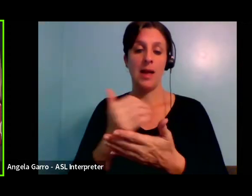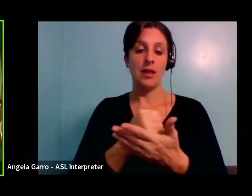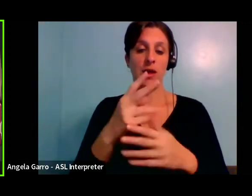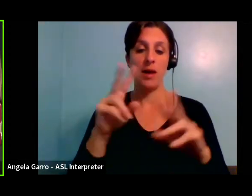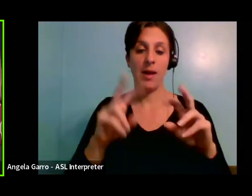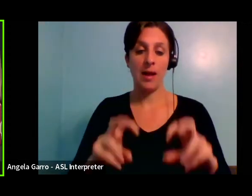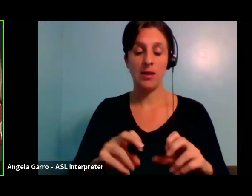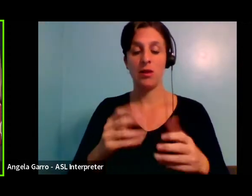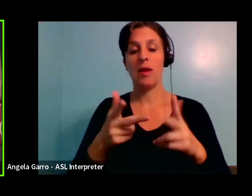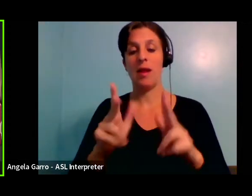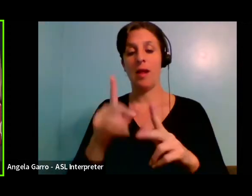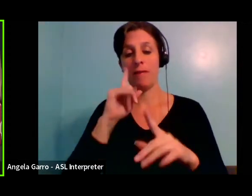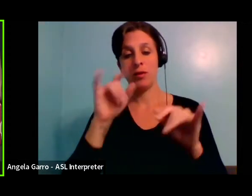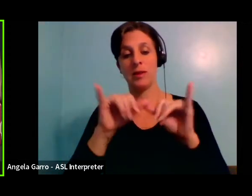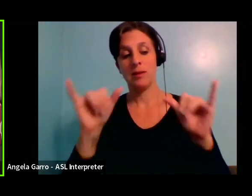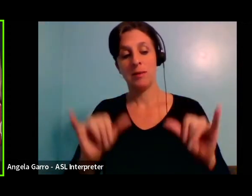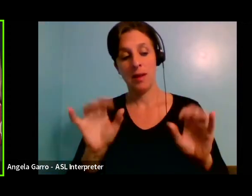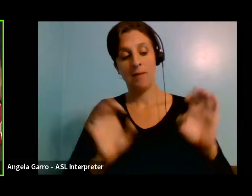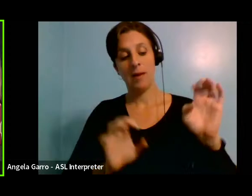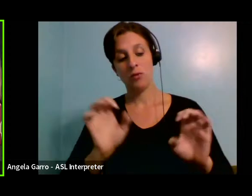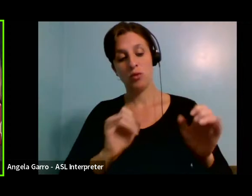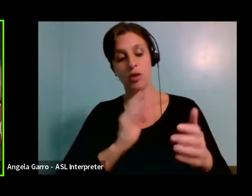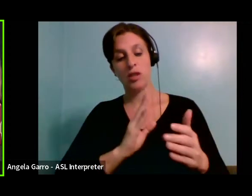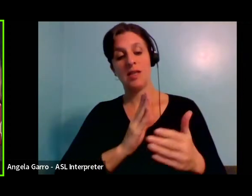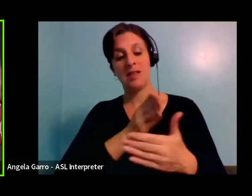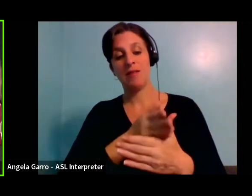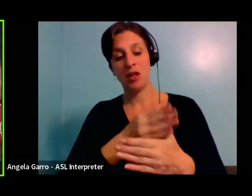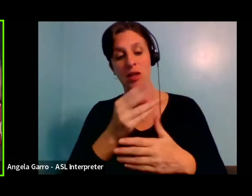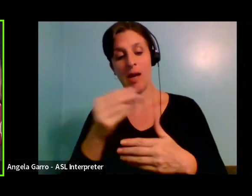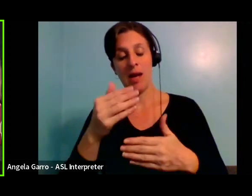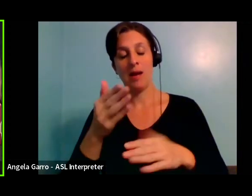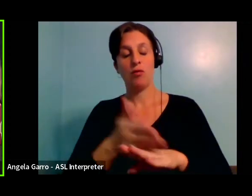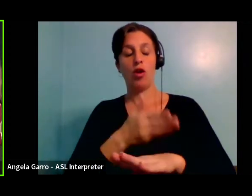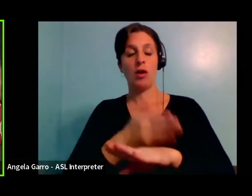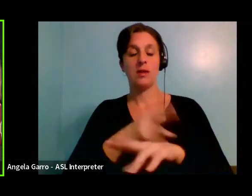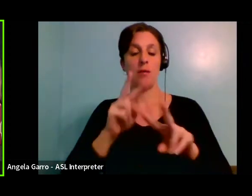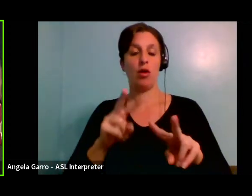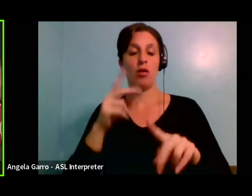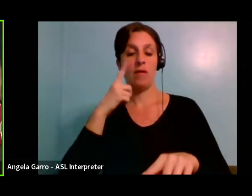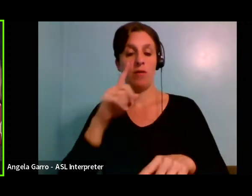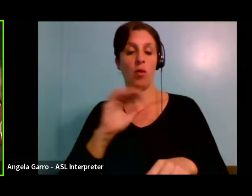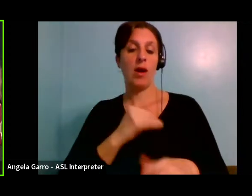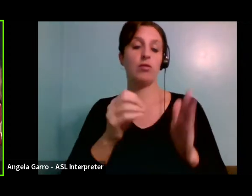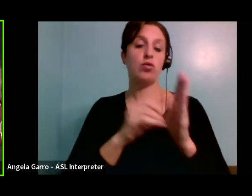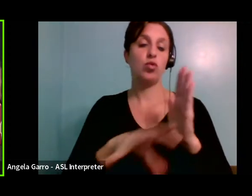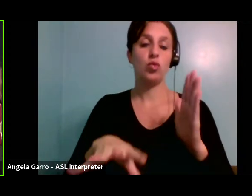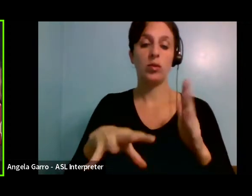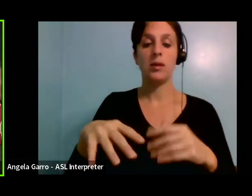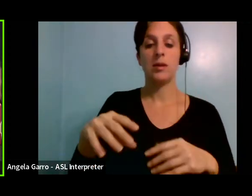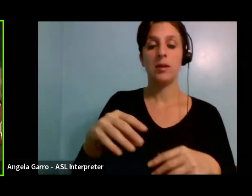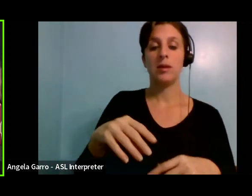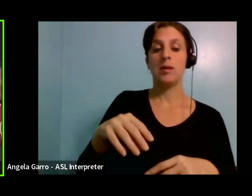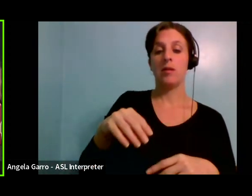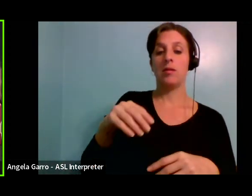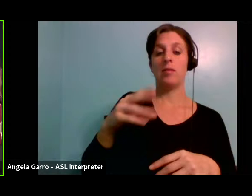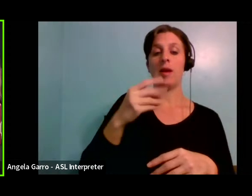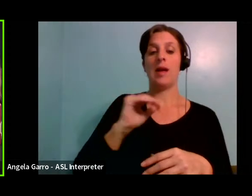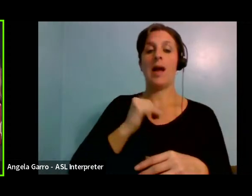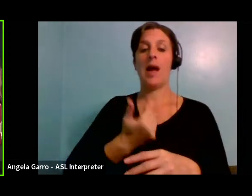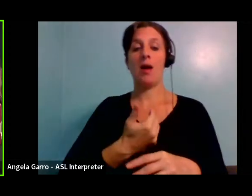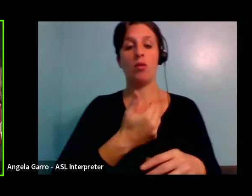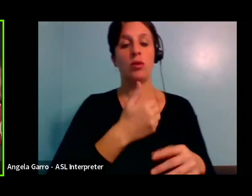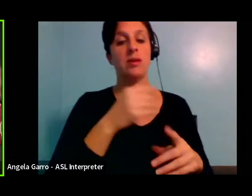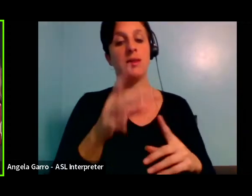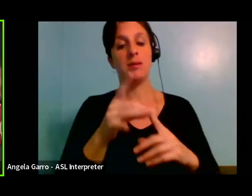the systematic evaluation and interventions and progress monitoring for our students in our special education program. The funding's from